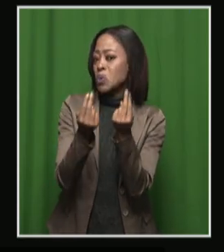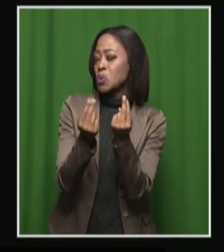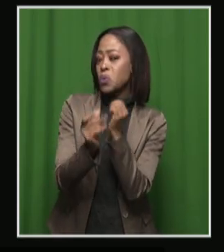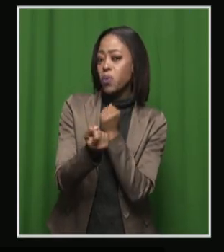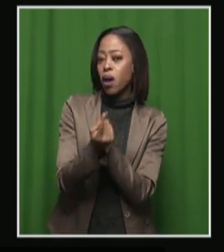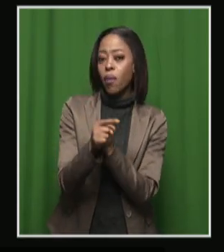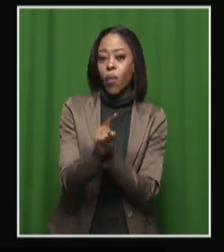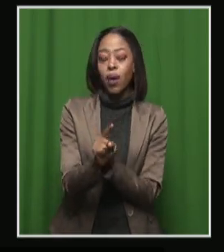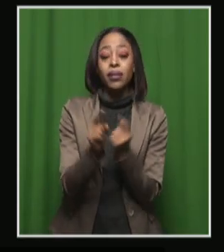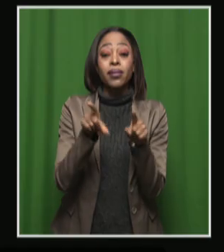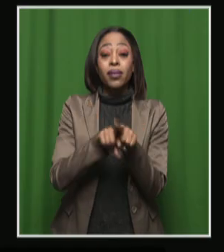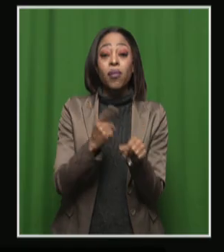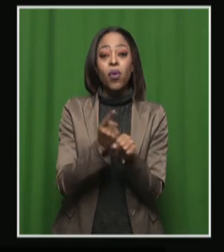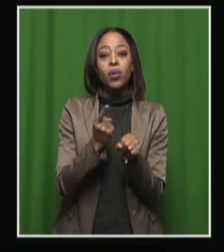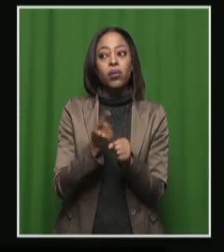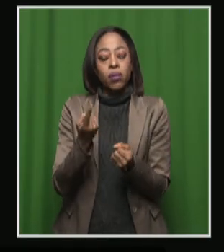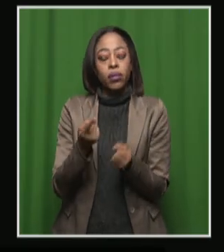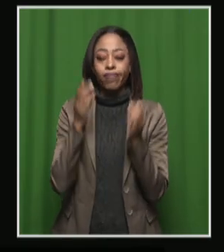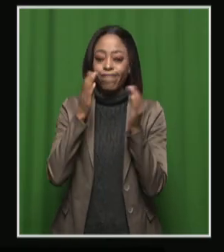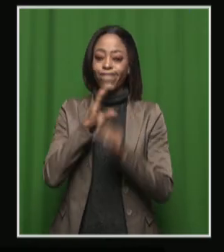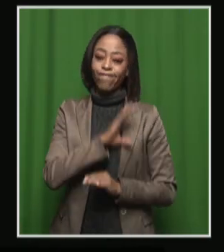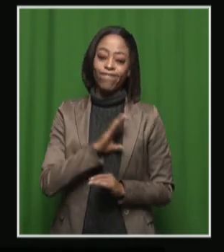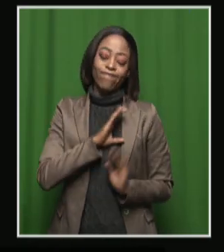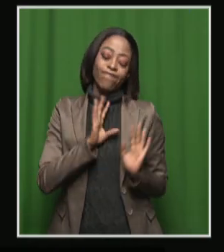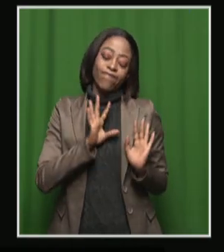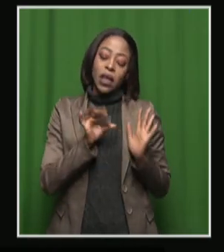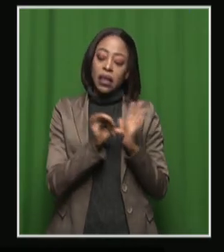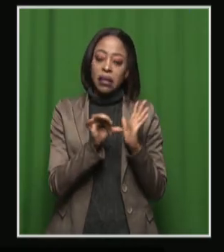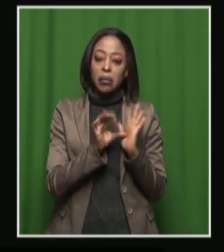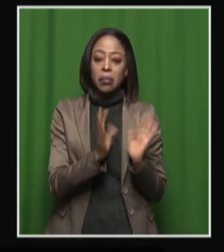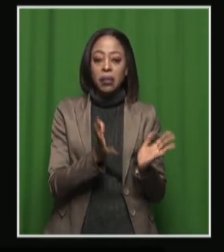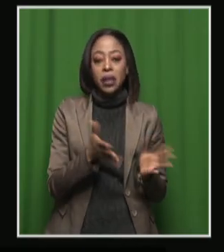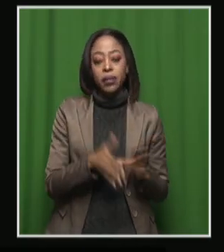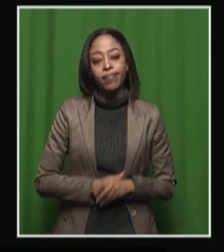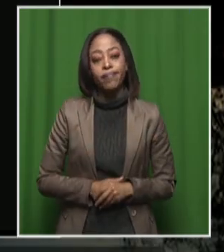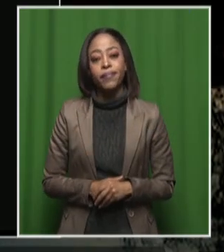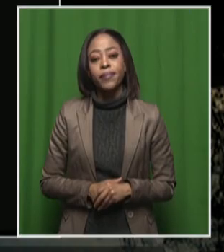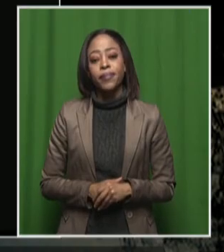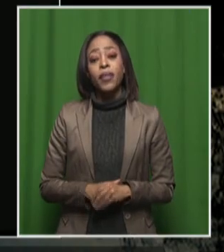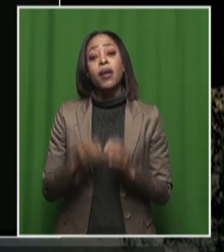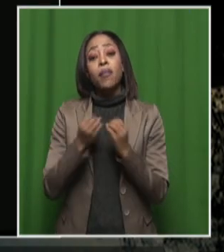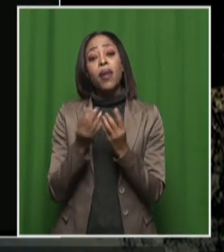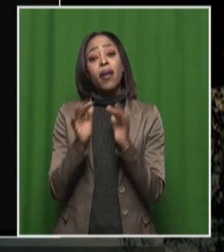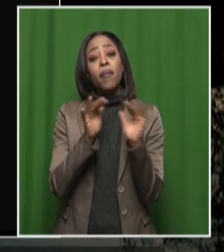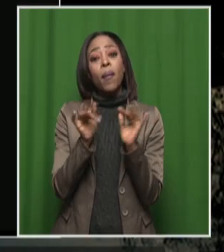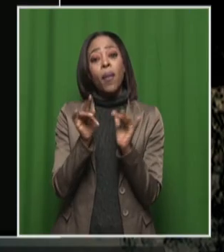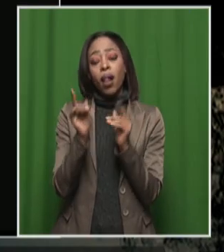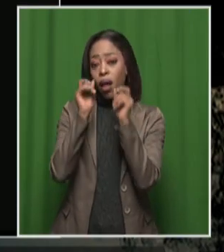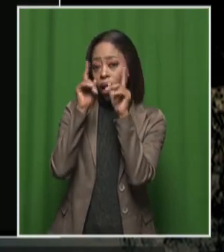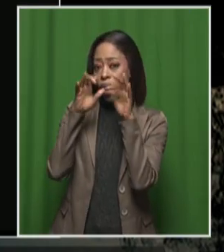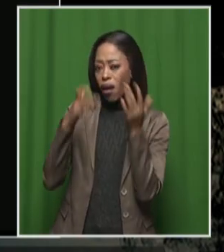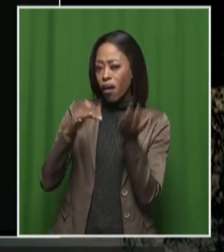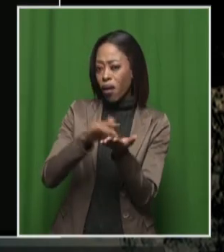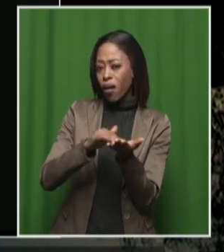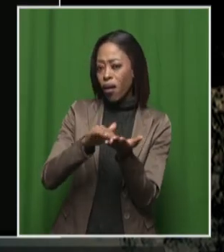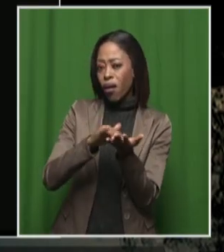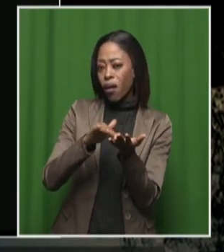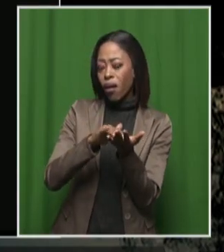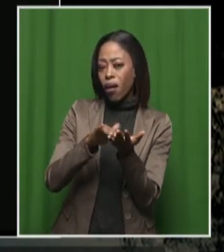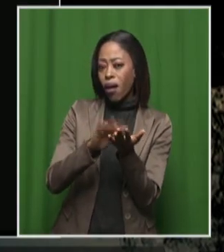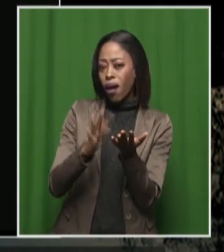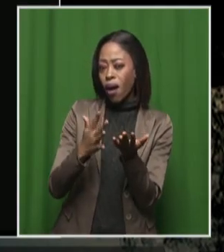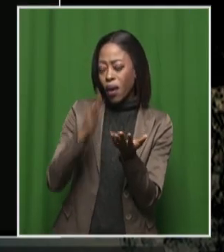I think what we focus on is comfortability, which is the most important element of fashion. You know, Meagan, most people don't even know how braille looks like, never